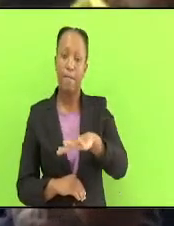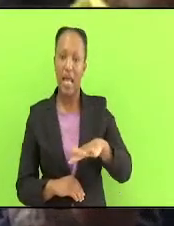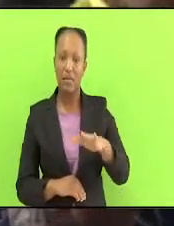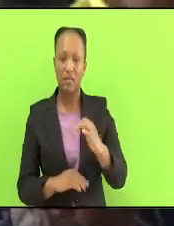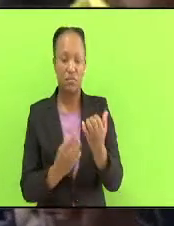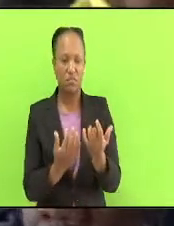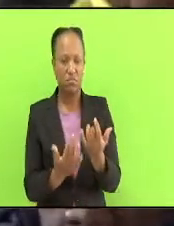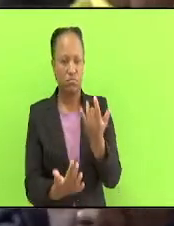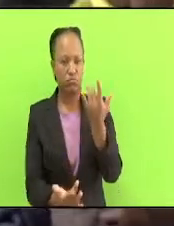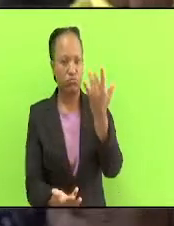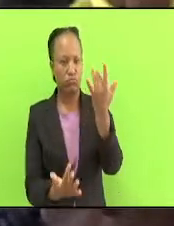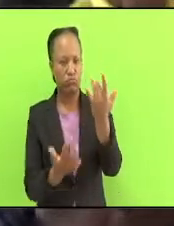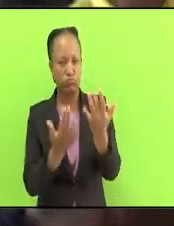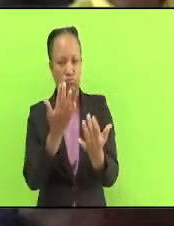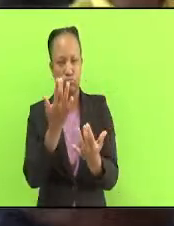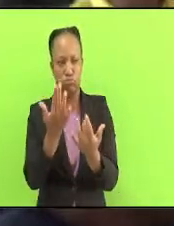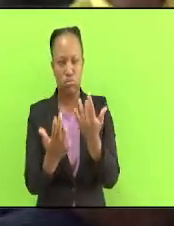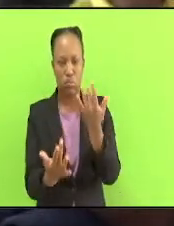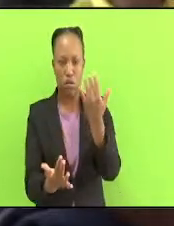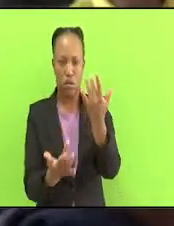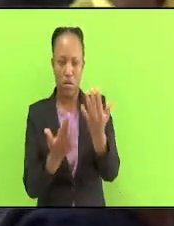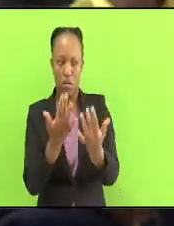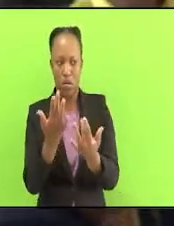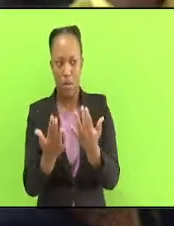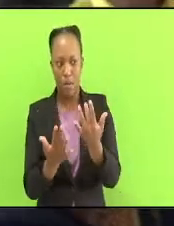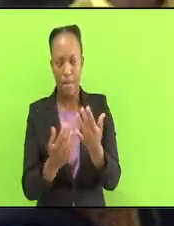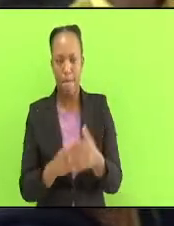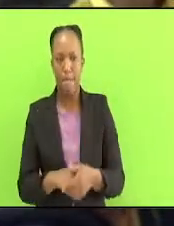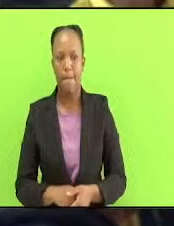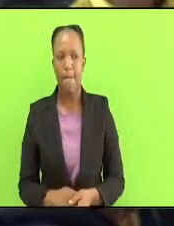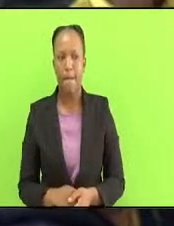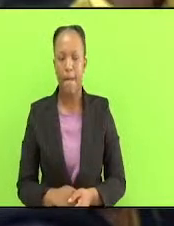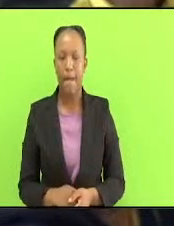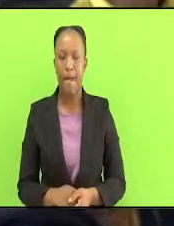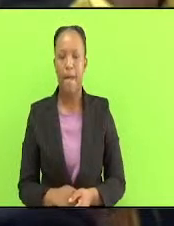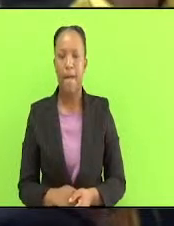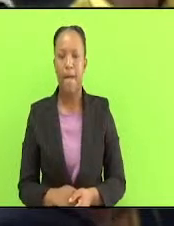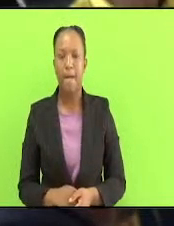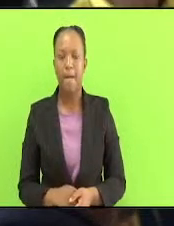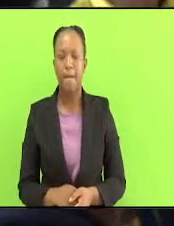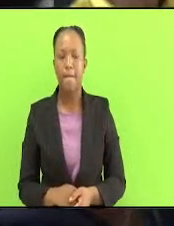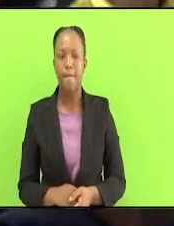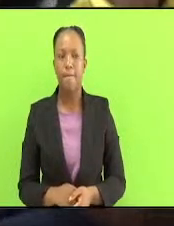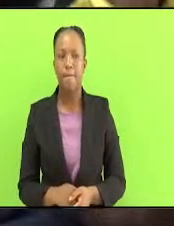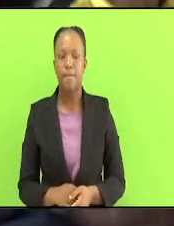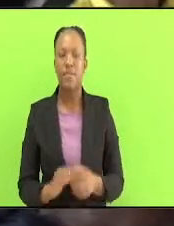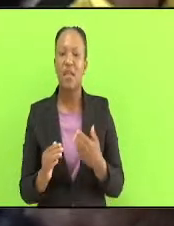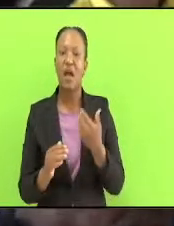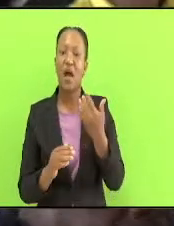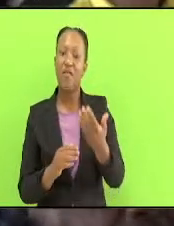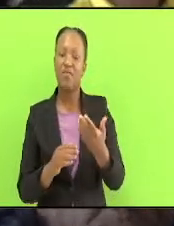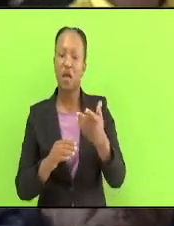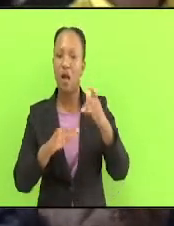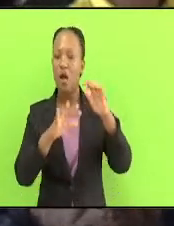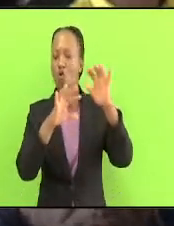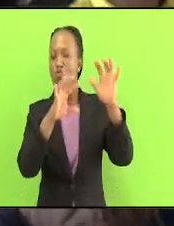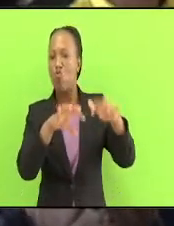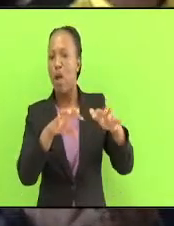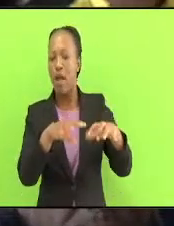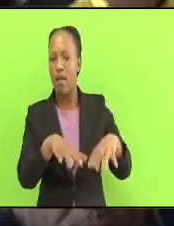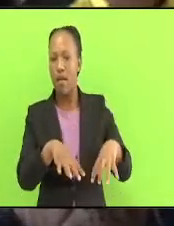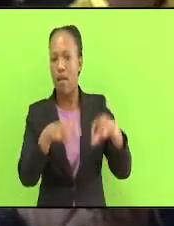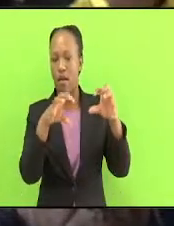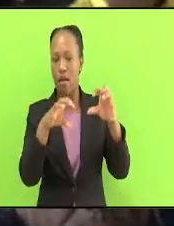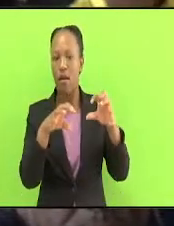there's fire, and after that mafelo a shele, then pula dina di cause